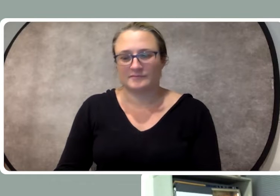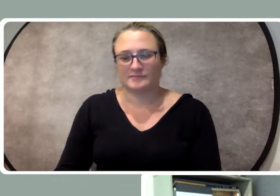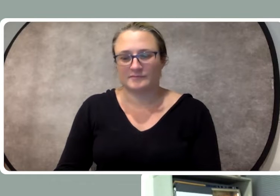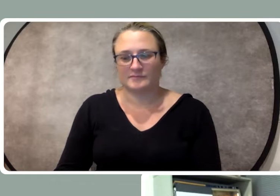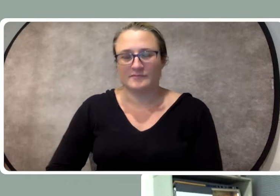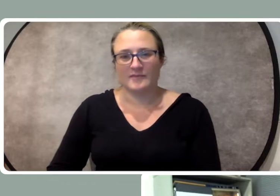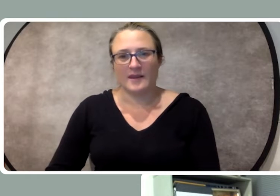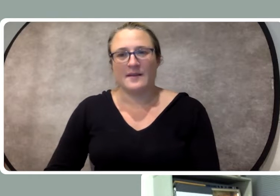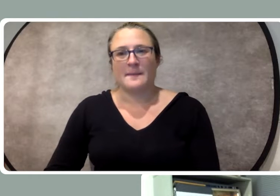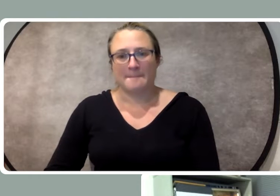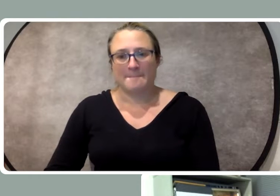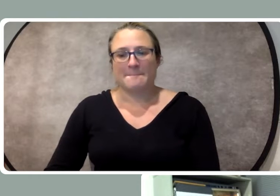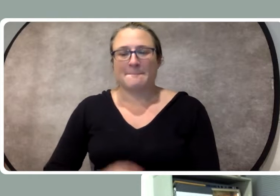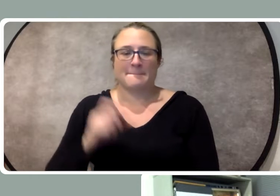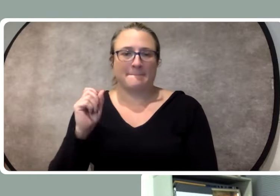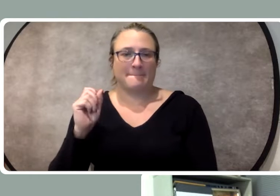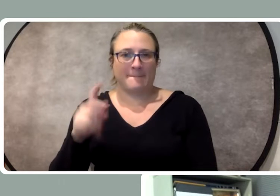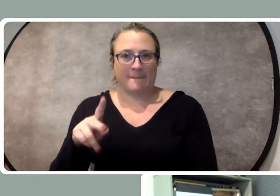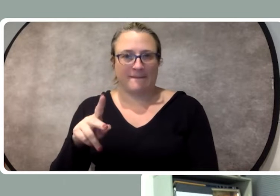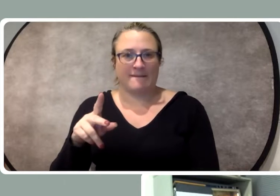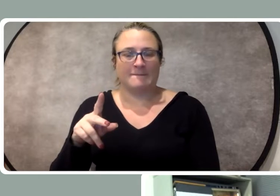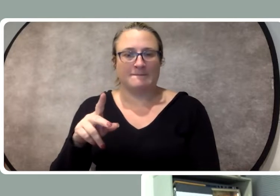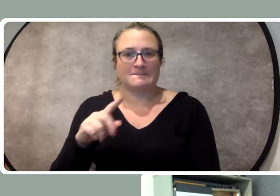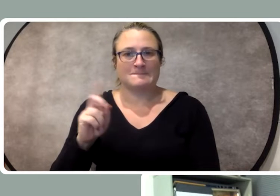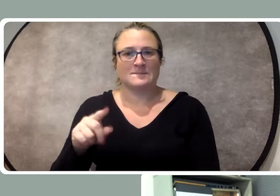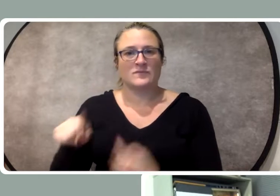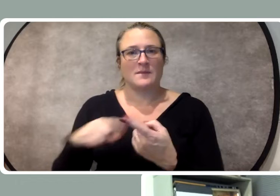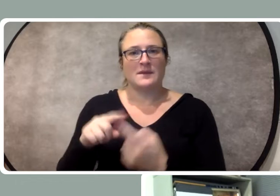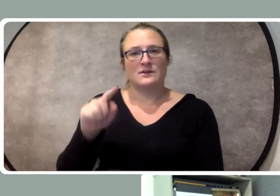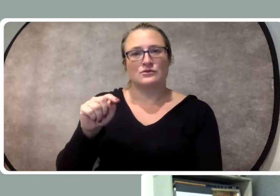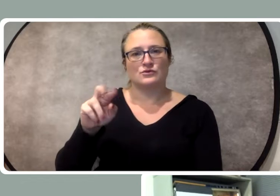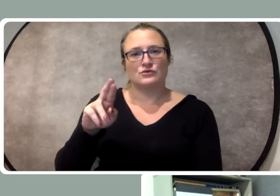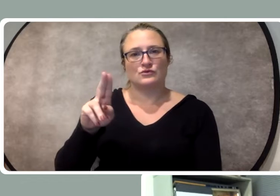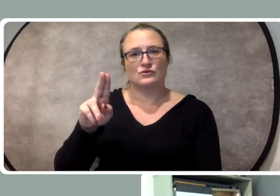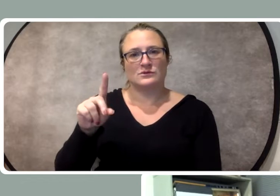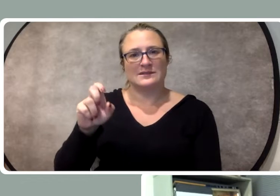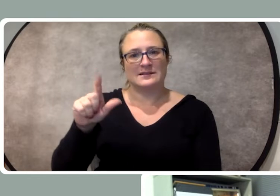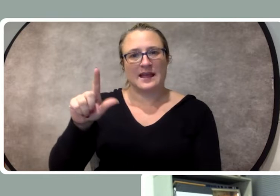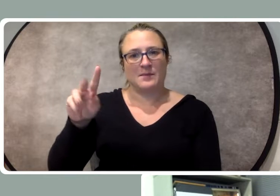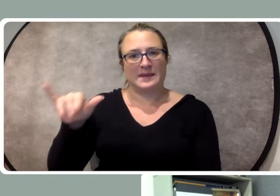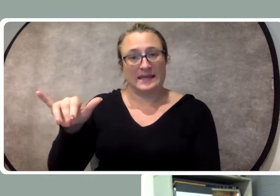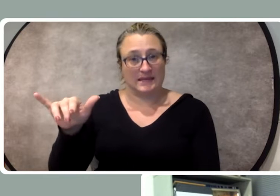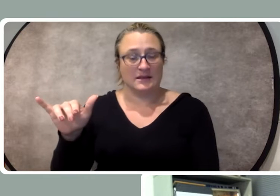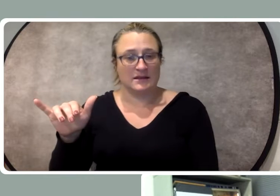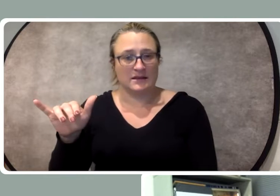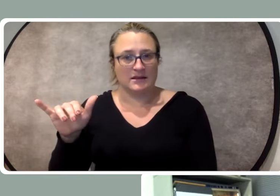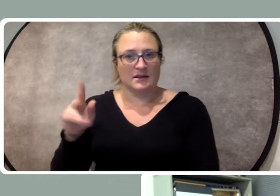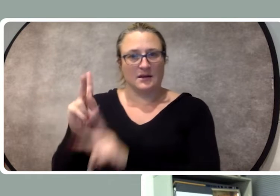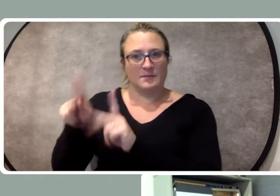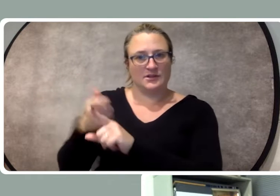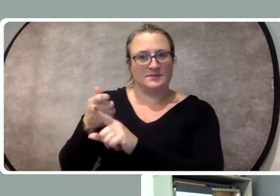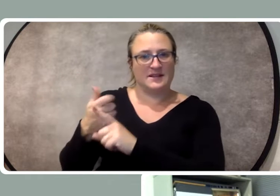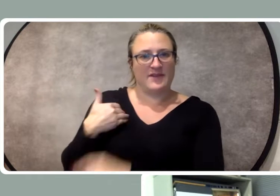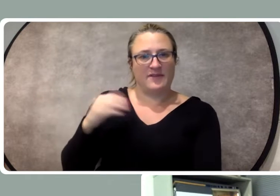So I have a question about Trodelvy from someone with metastatic breast cancer.